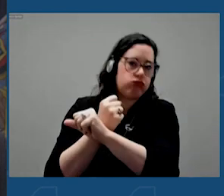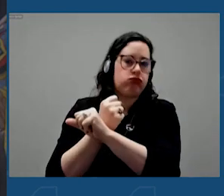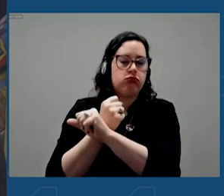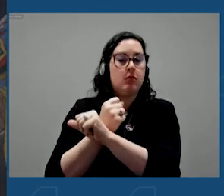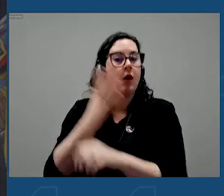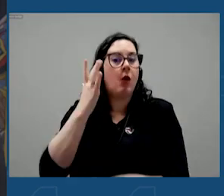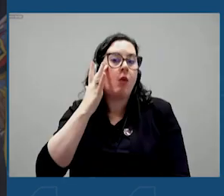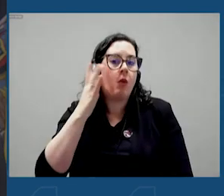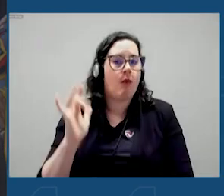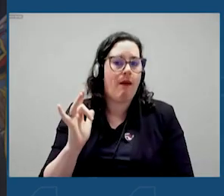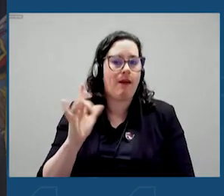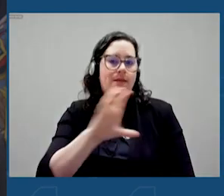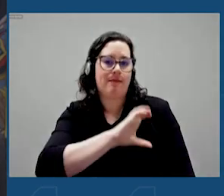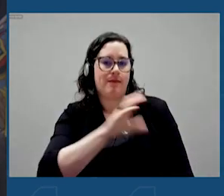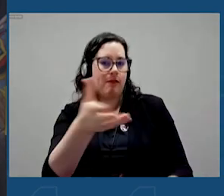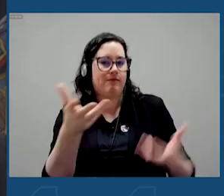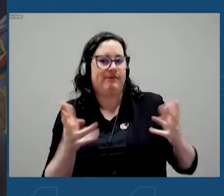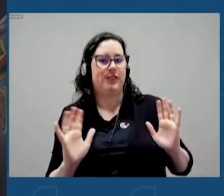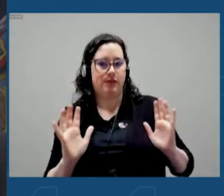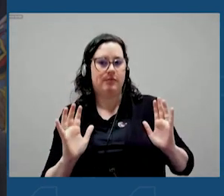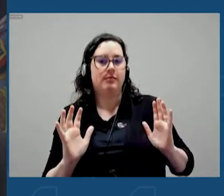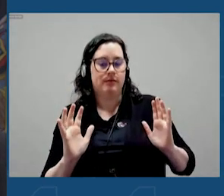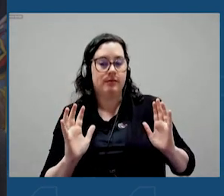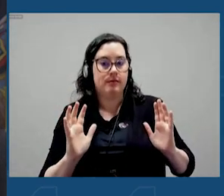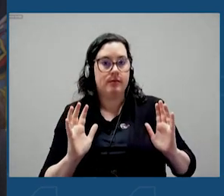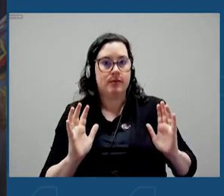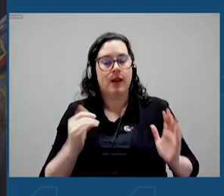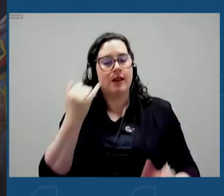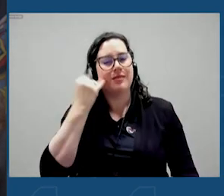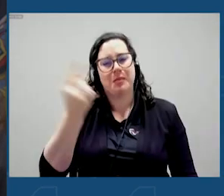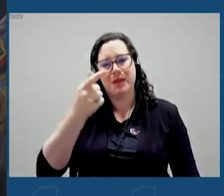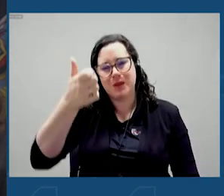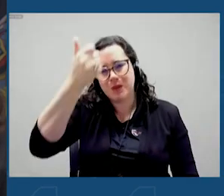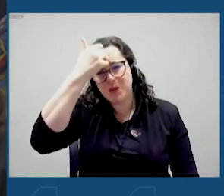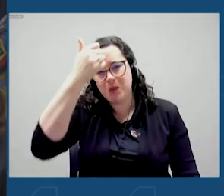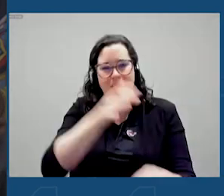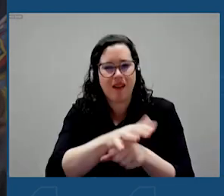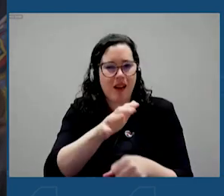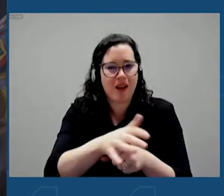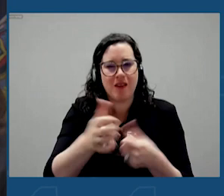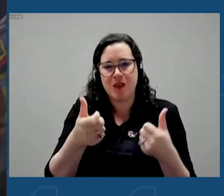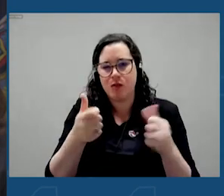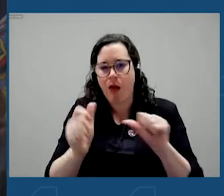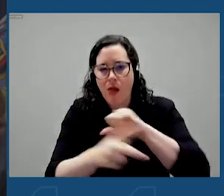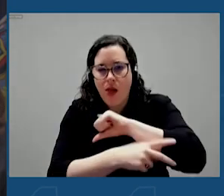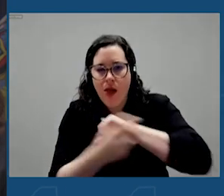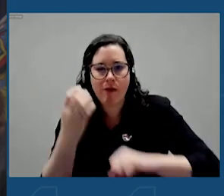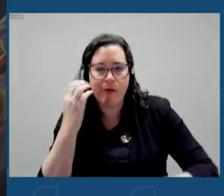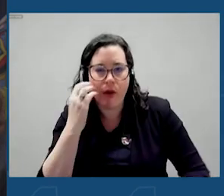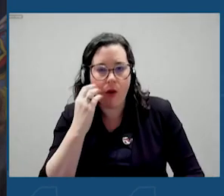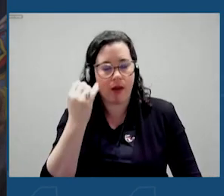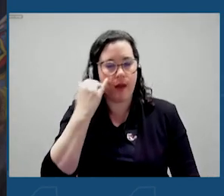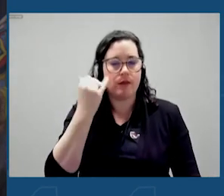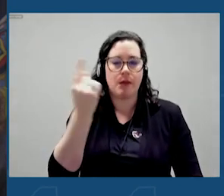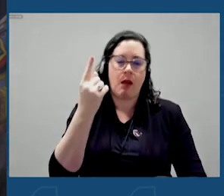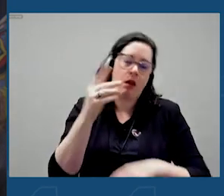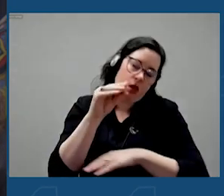because there are cops on the platform. If someone's stupid enough to try to snitch a phone from a sleeping